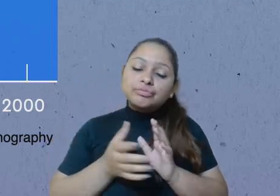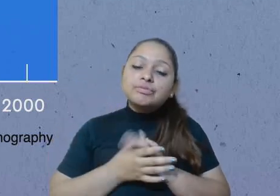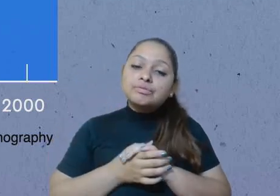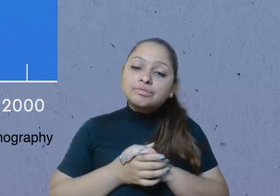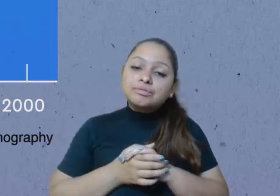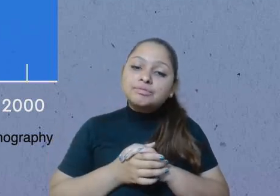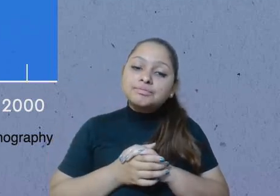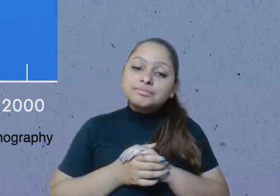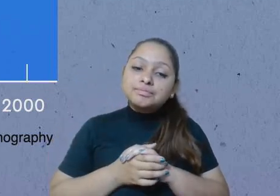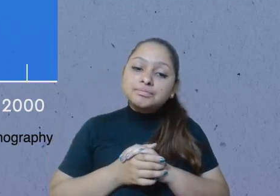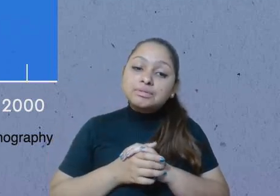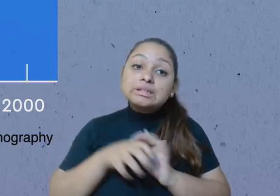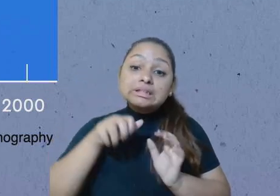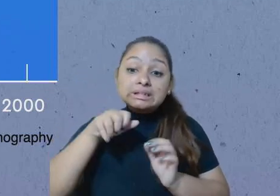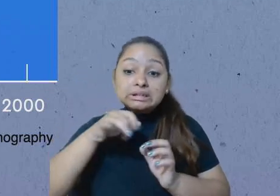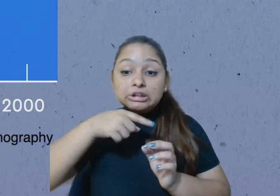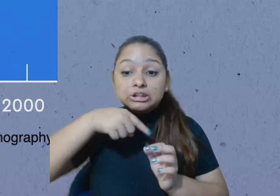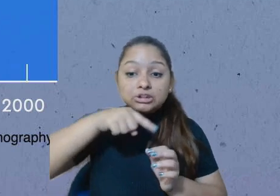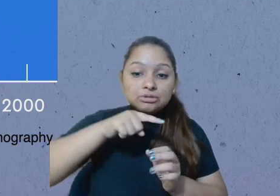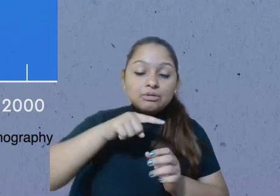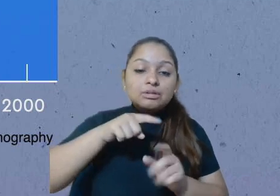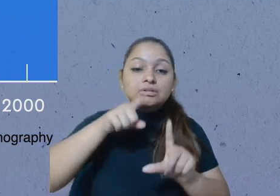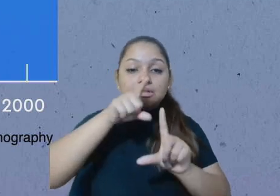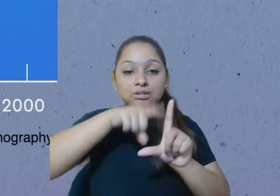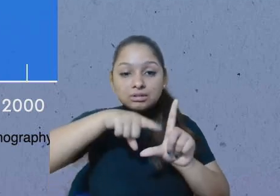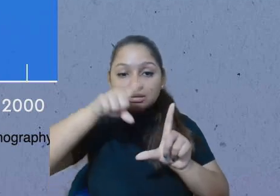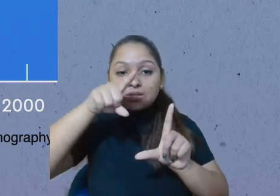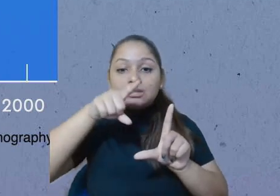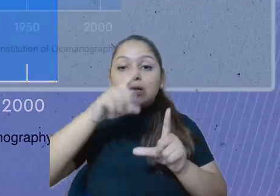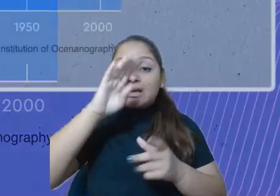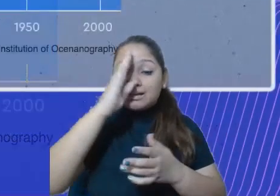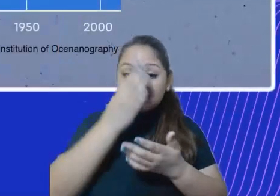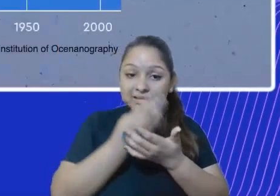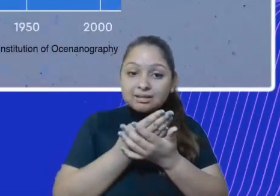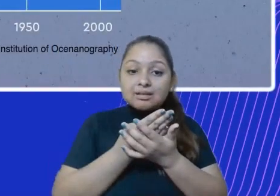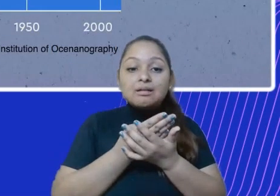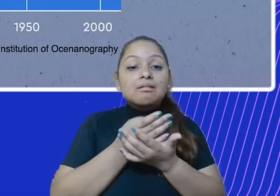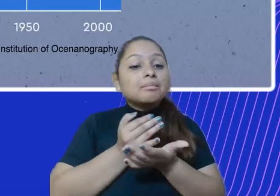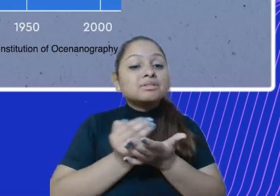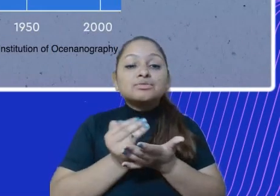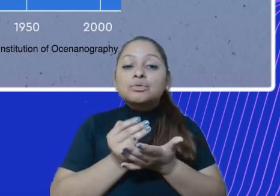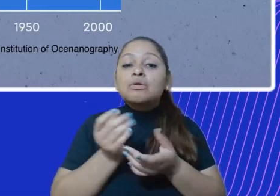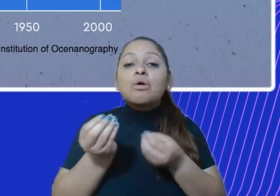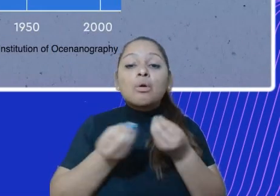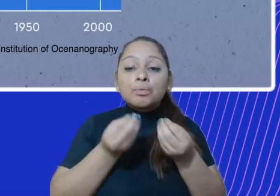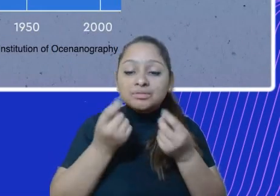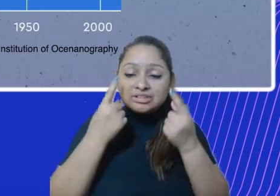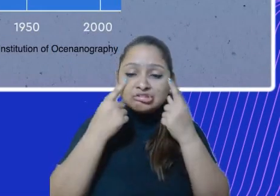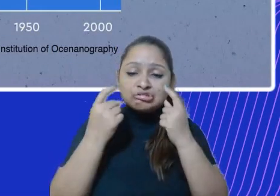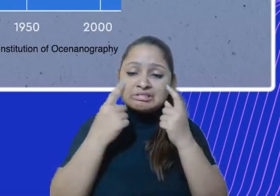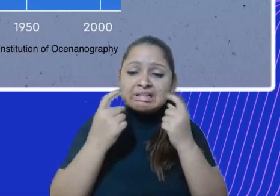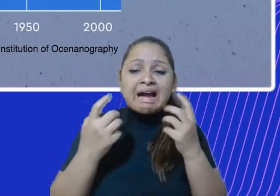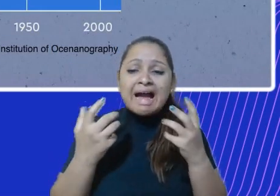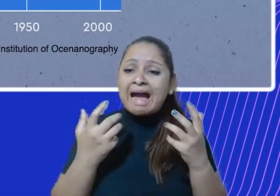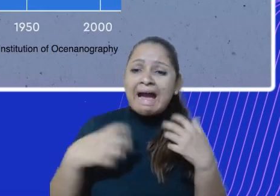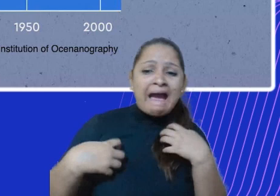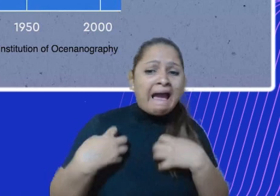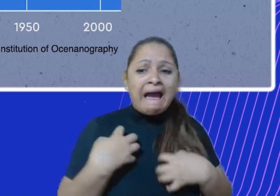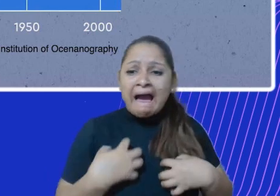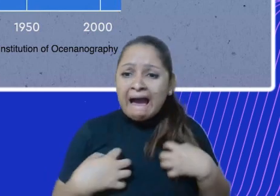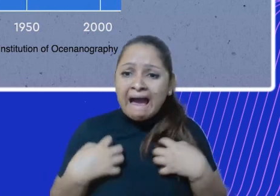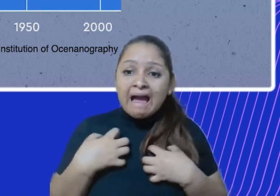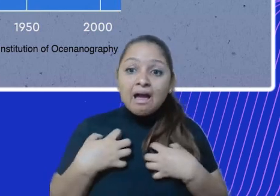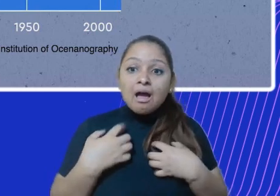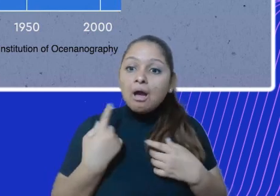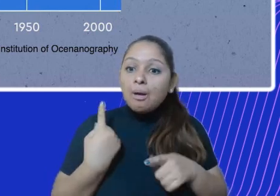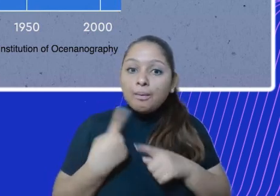if we believed in graphs, we would look at that and everybody would start running and screaming because this is causing